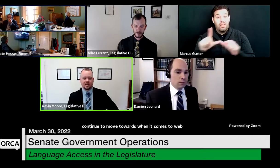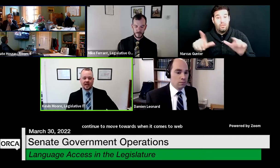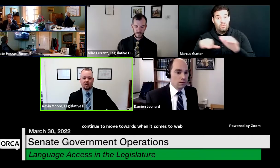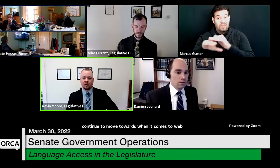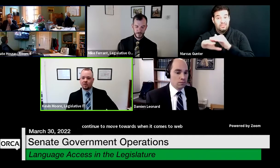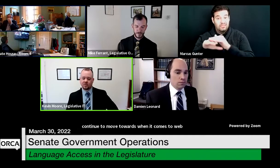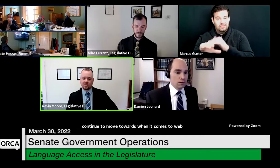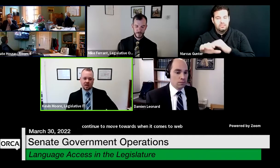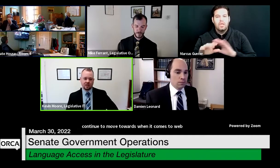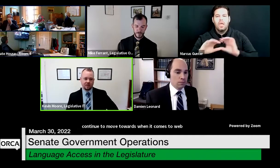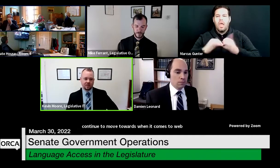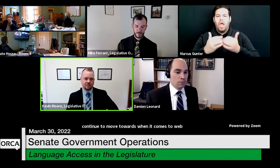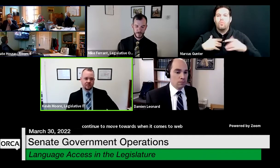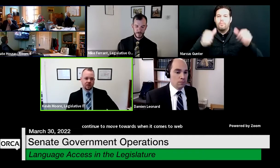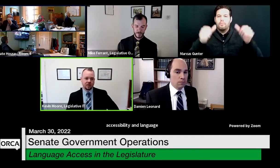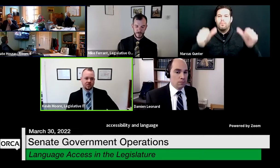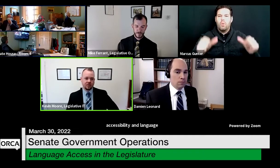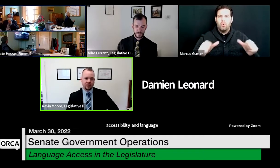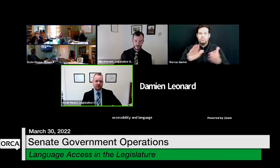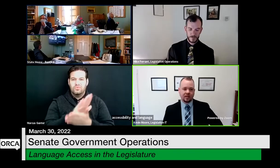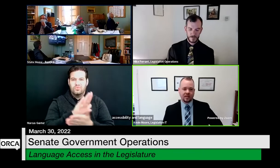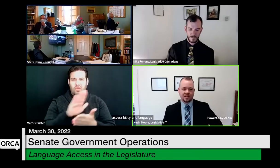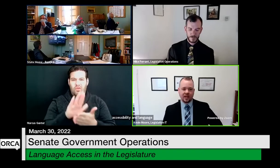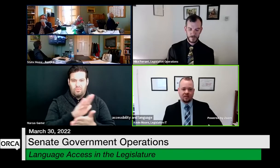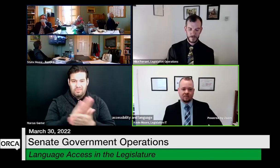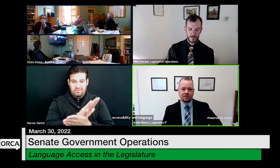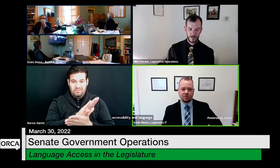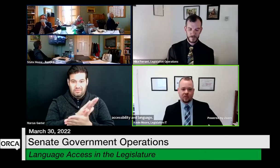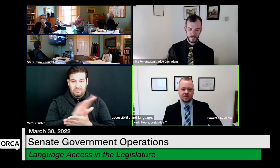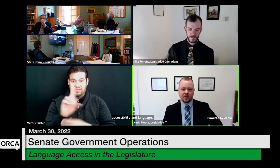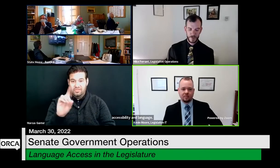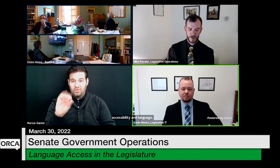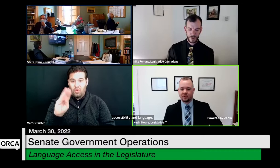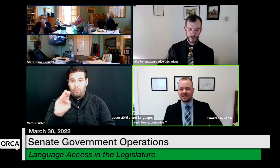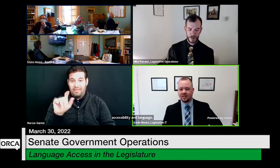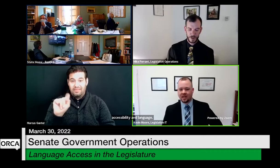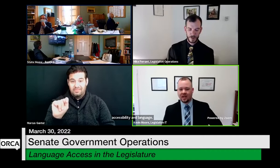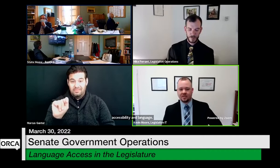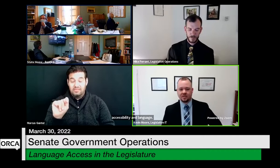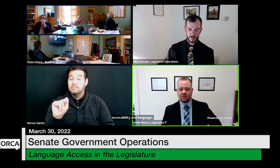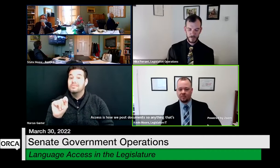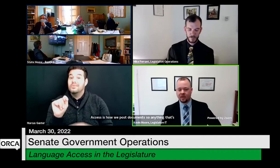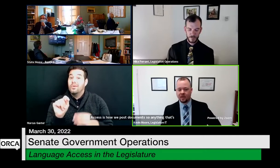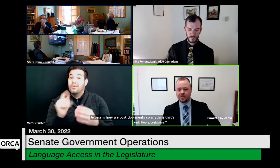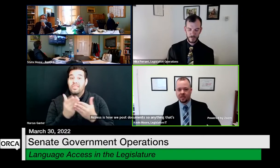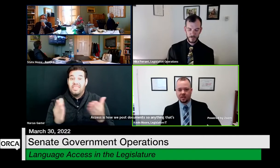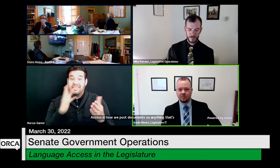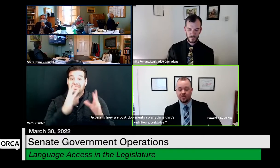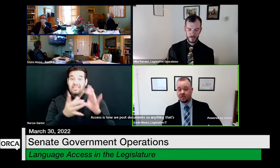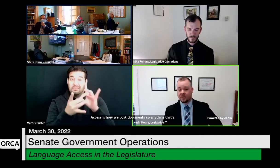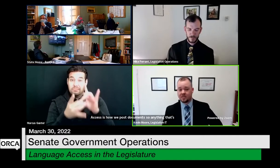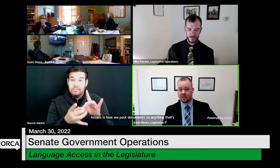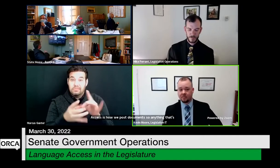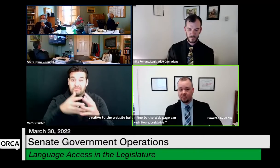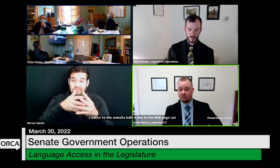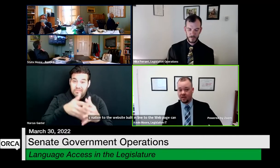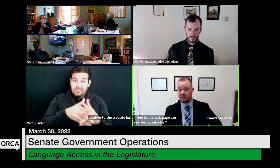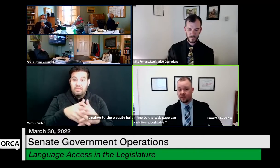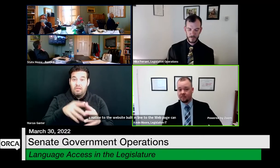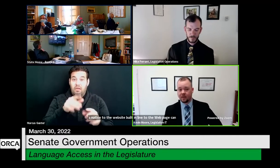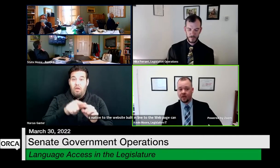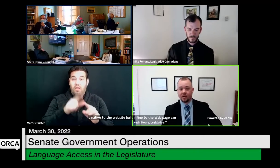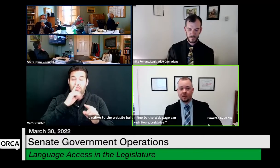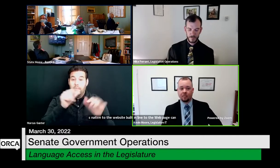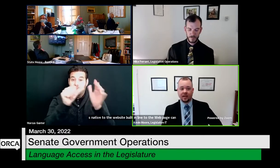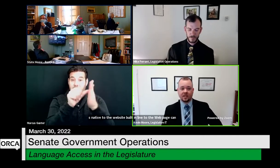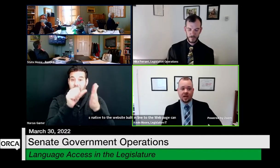is how we post documents. So anything that's native to the website, built in line to the web page, can be translated pretty